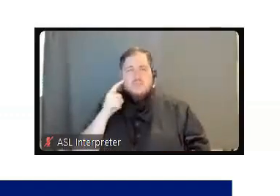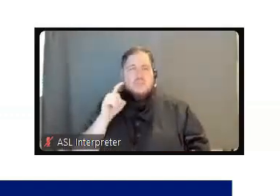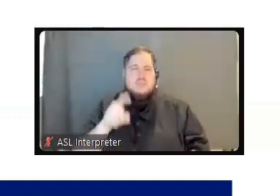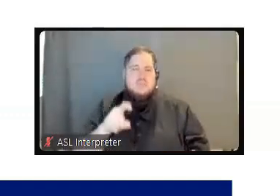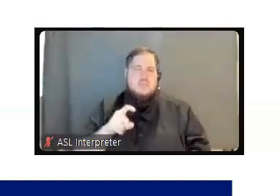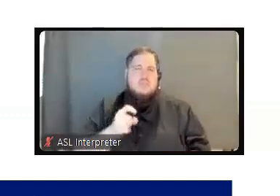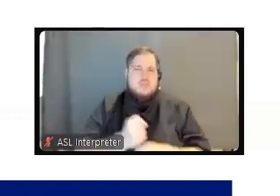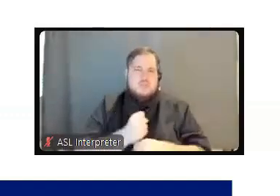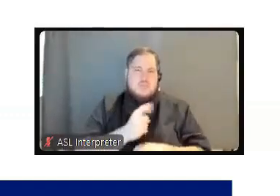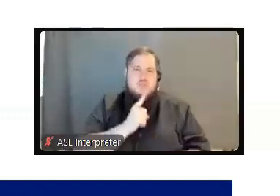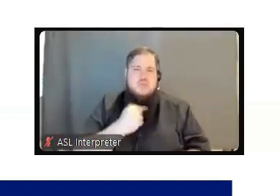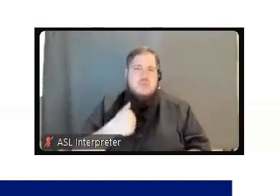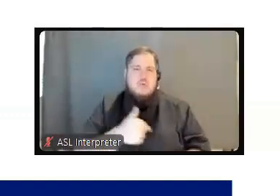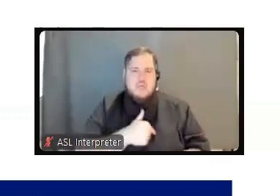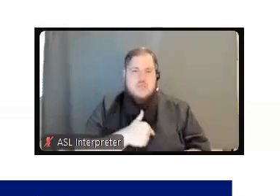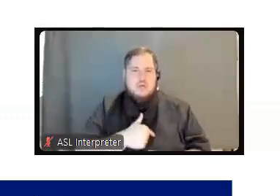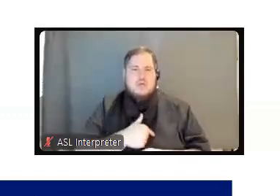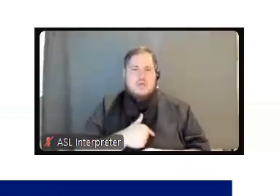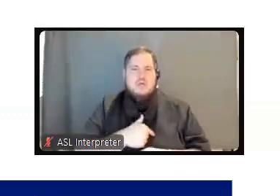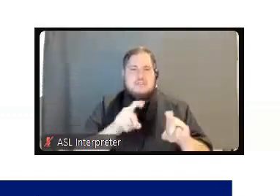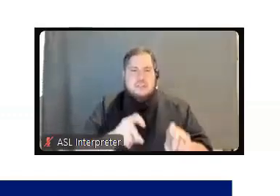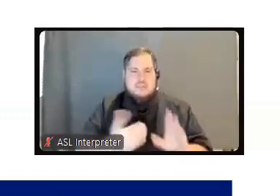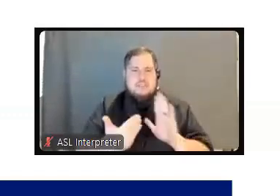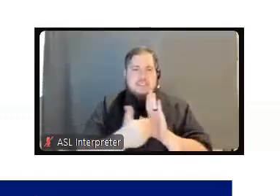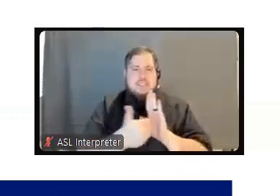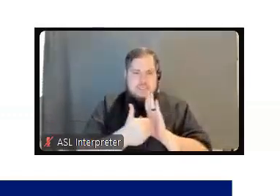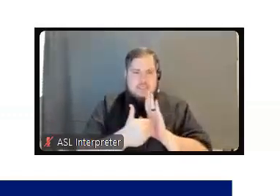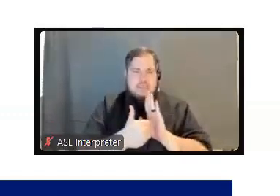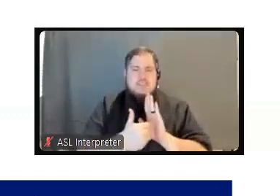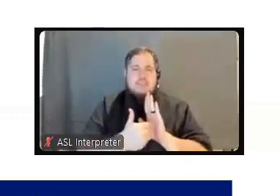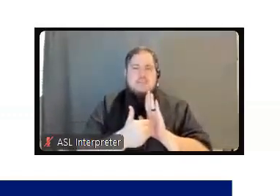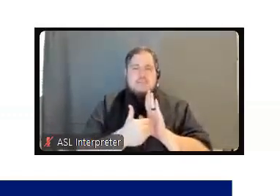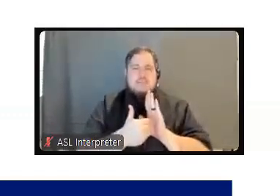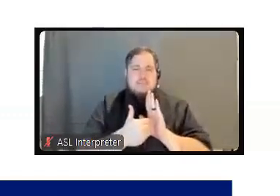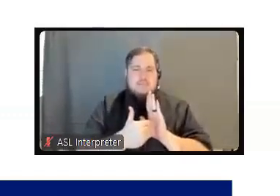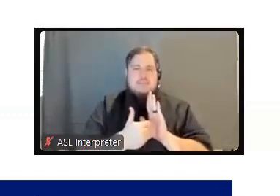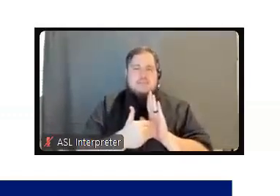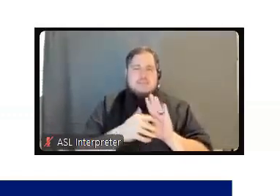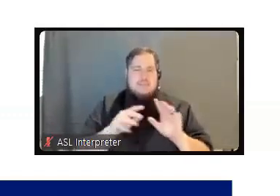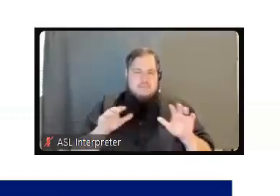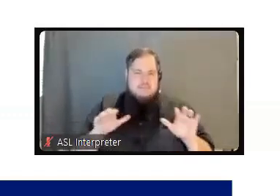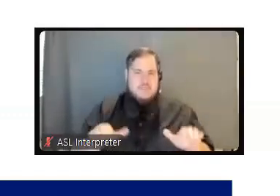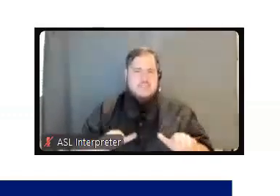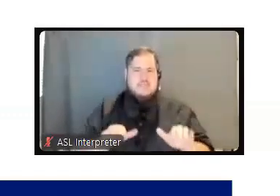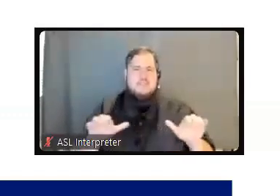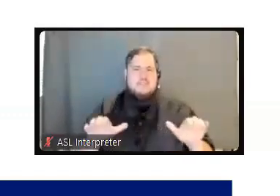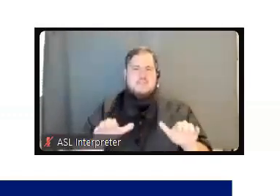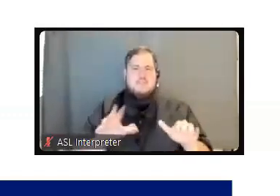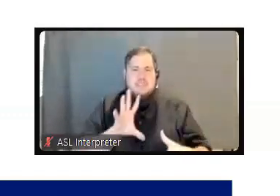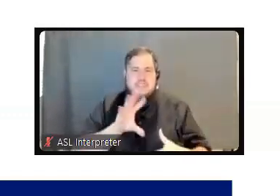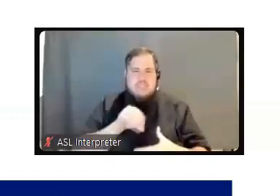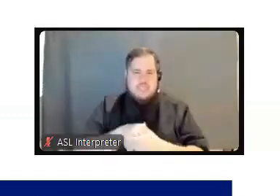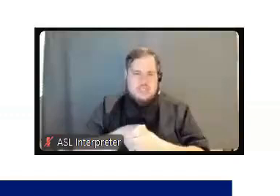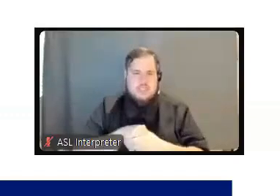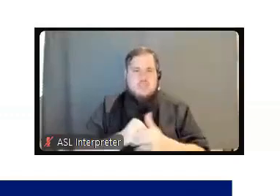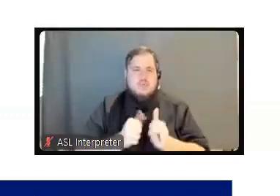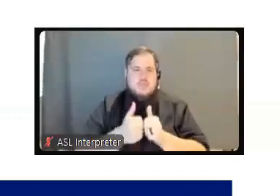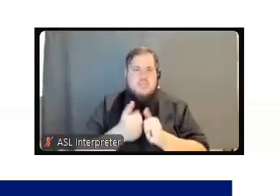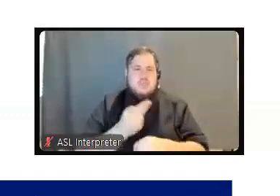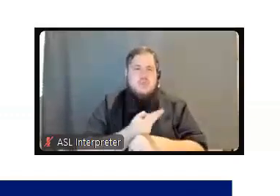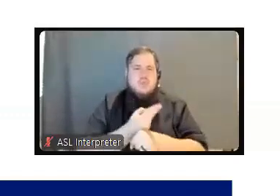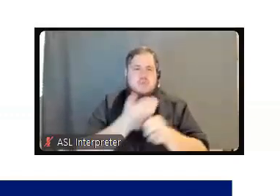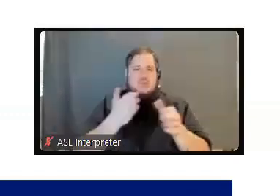we are retesting and on some regular cadence actively engaging these users again.